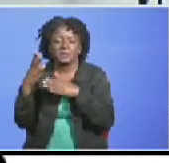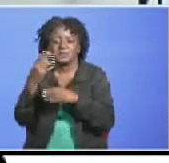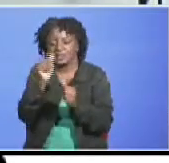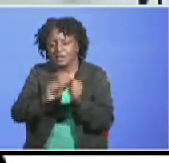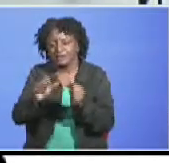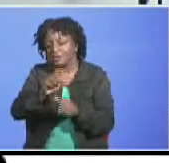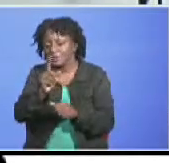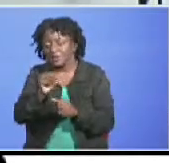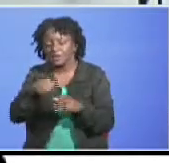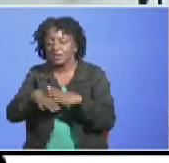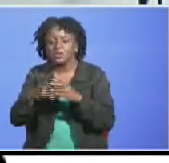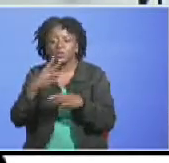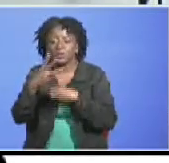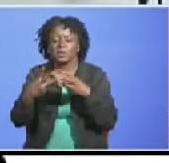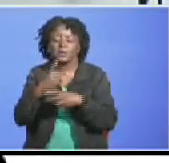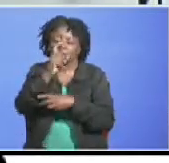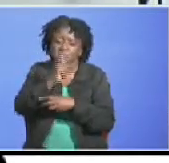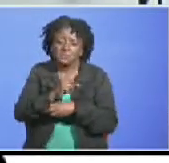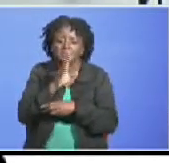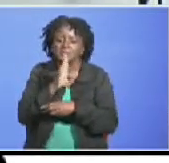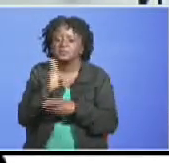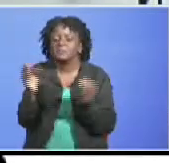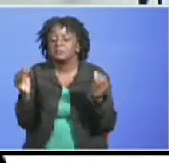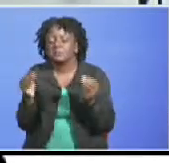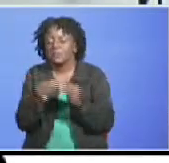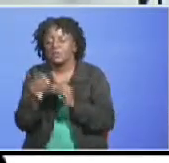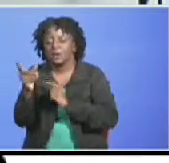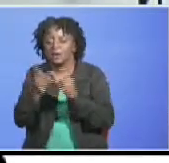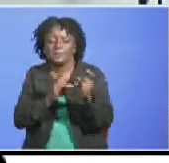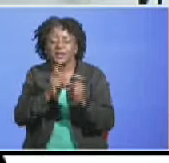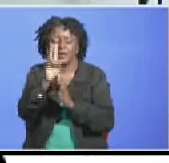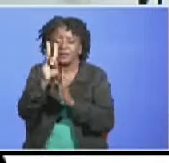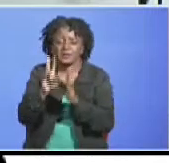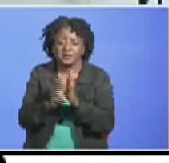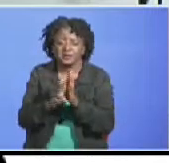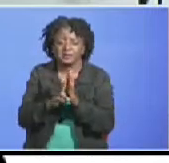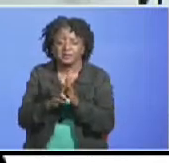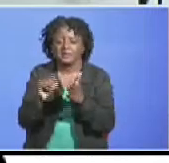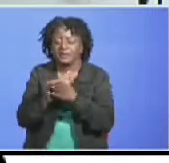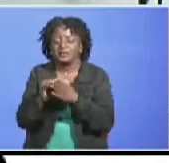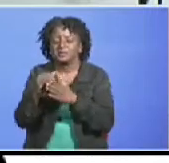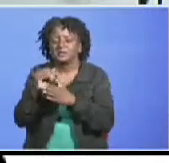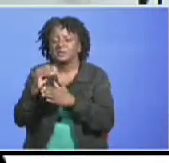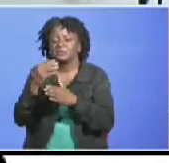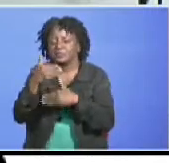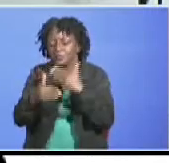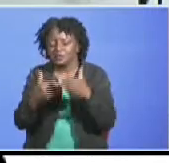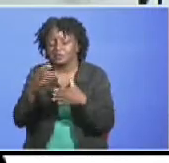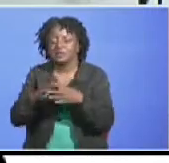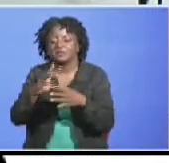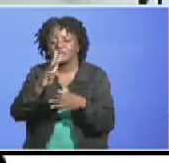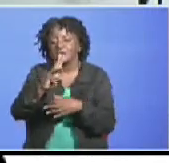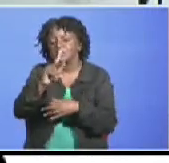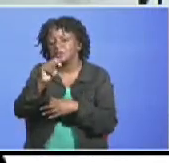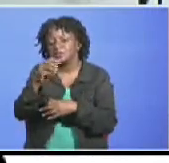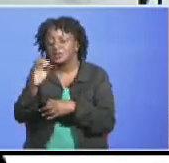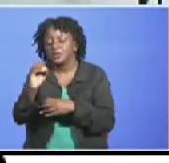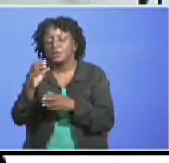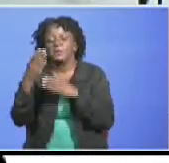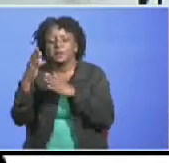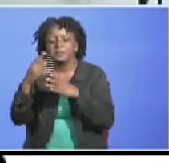in the world needs to be more competitive. The WTO process, or the accession process of the WTO that the Bahamas started back in